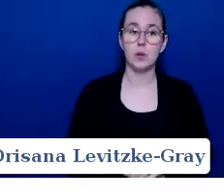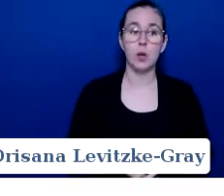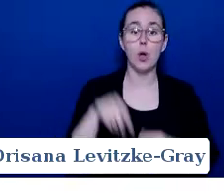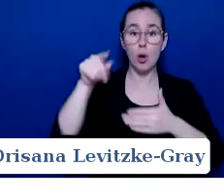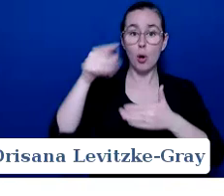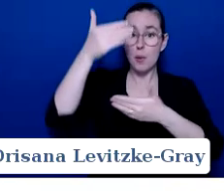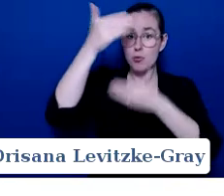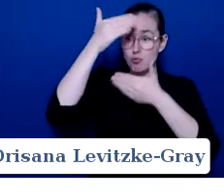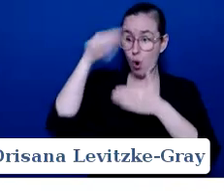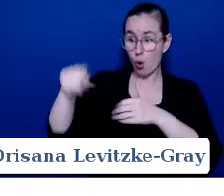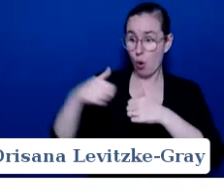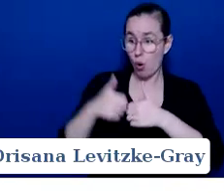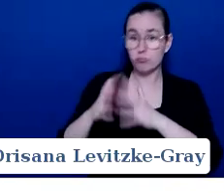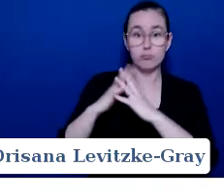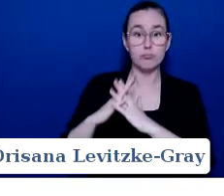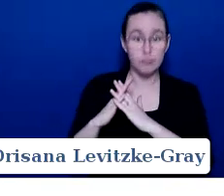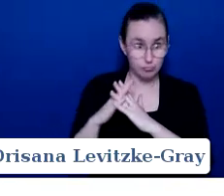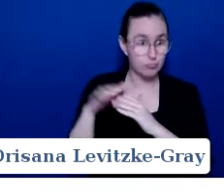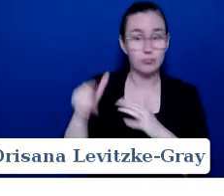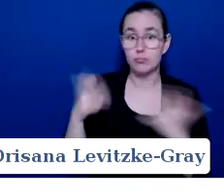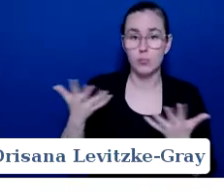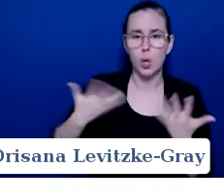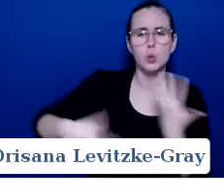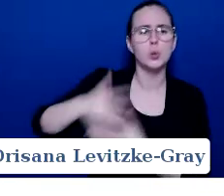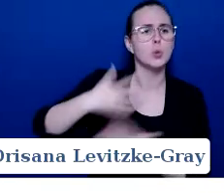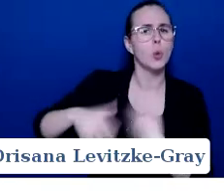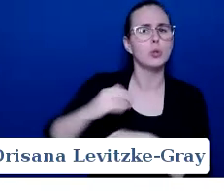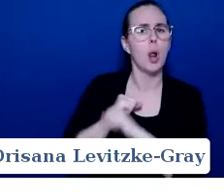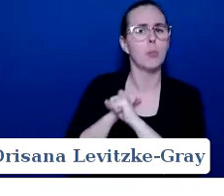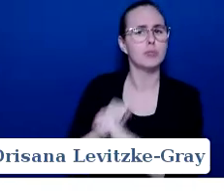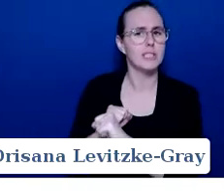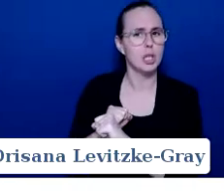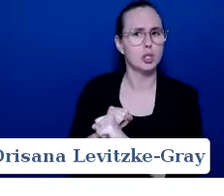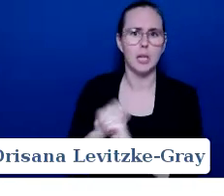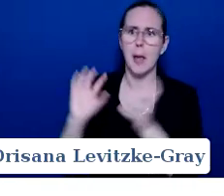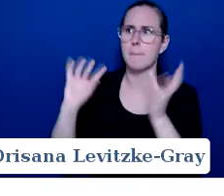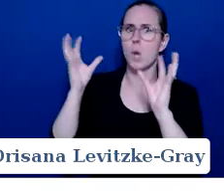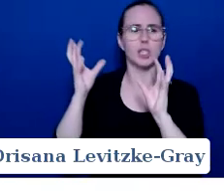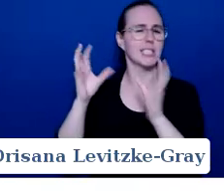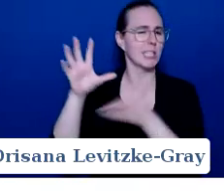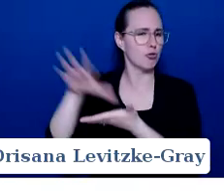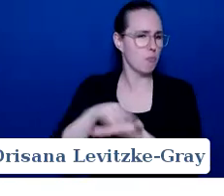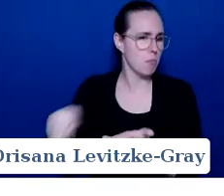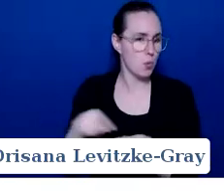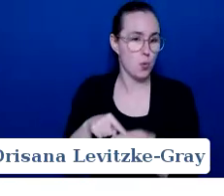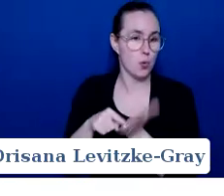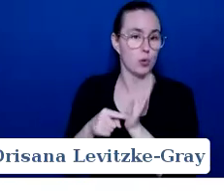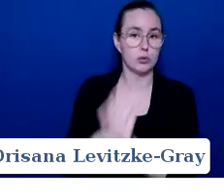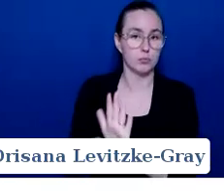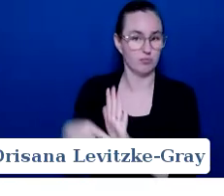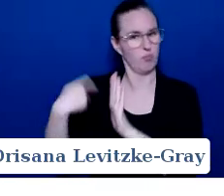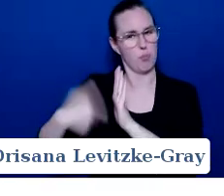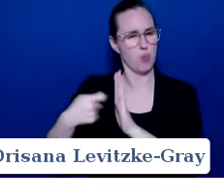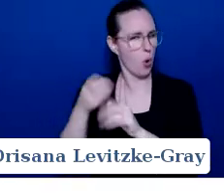response project, and one of the components of this project is to help to implement the Ministry of Solidarity and Social